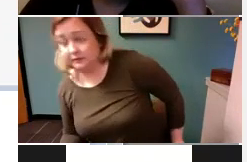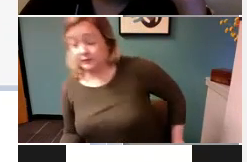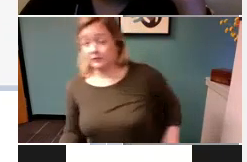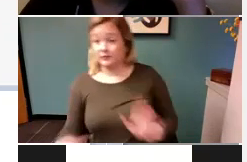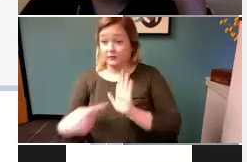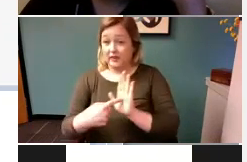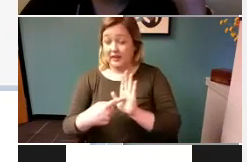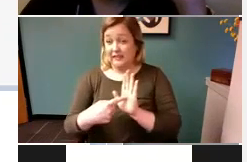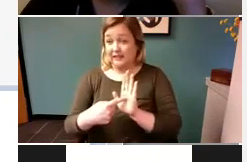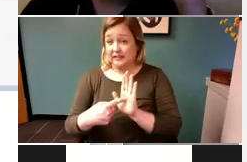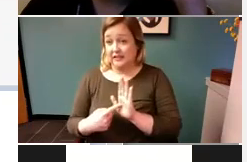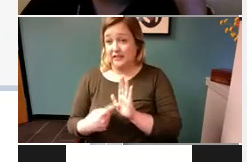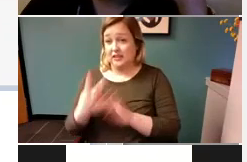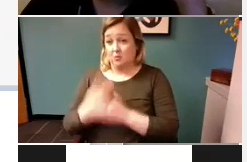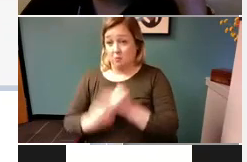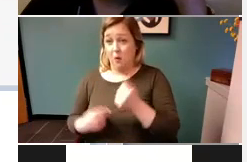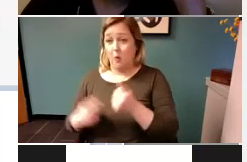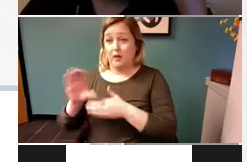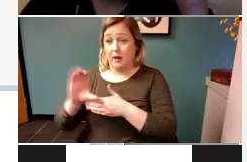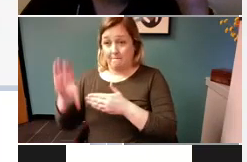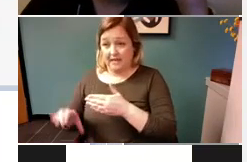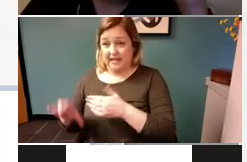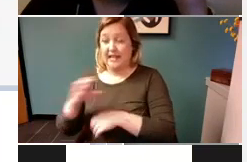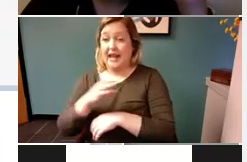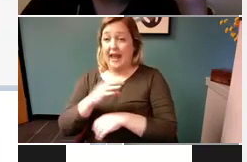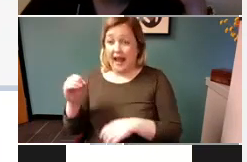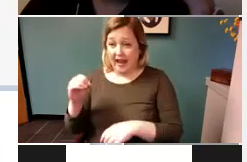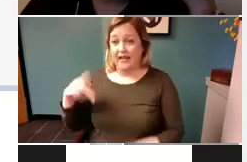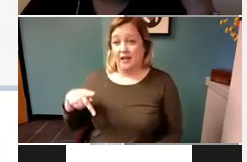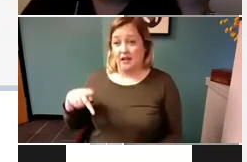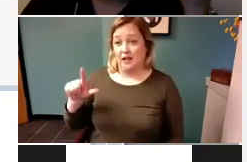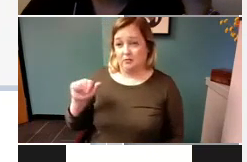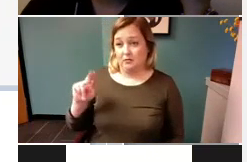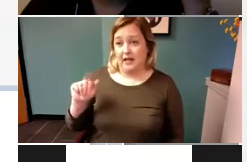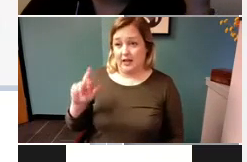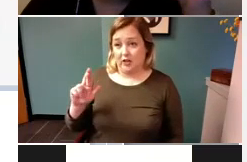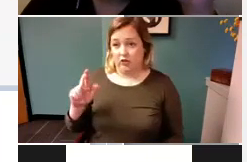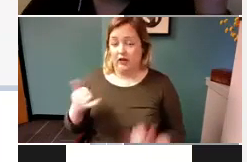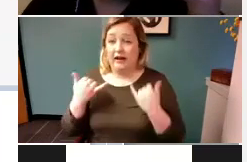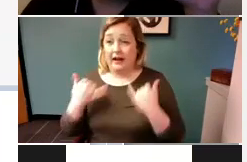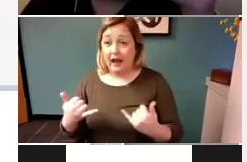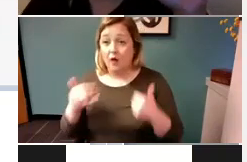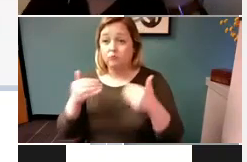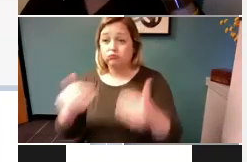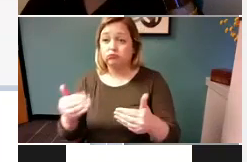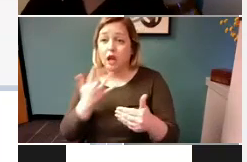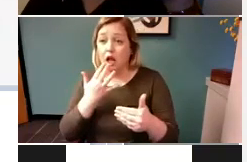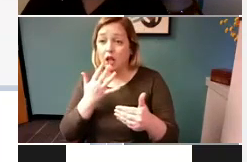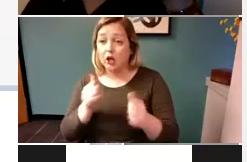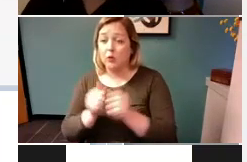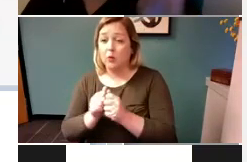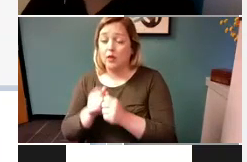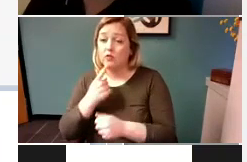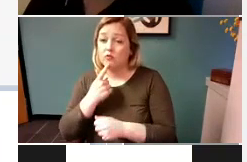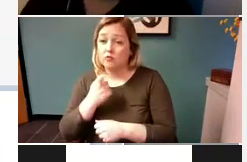graph. So now we can sort of color this graph with red, green, and blue, and we are fine that we only have